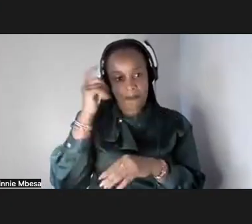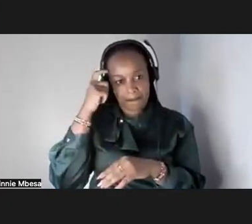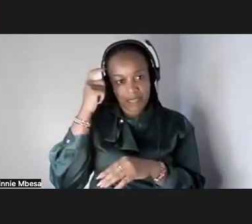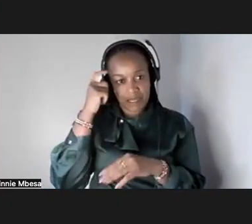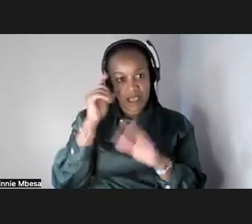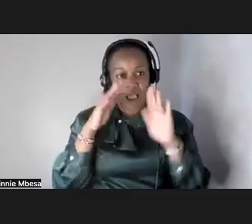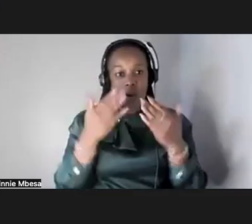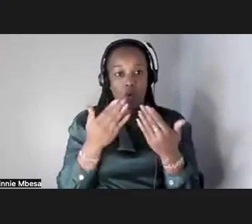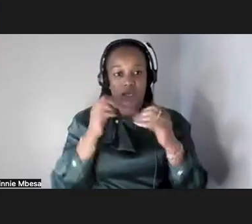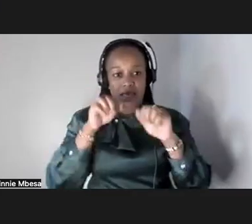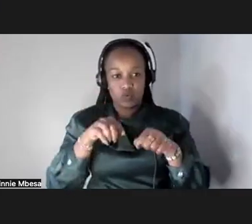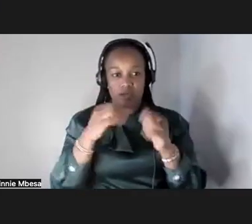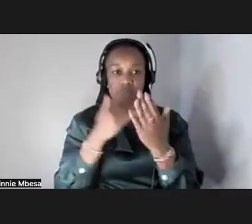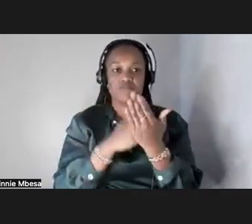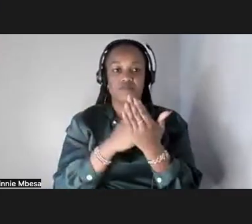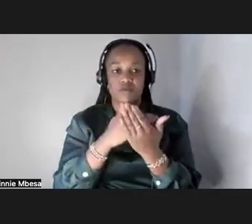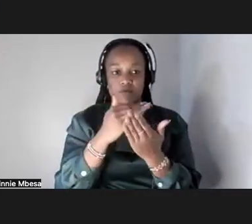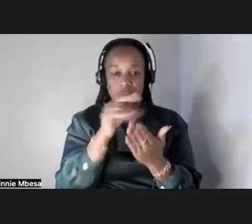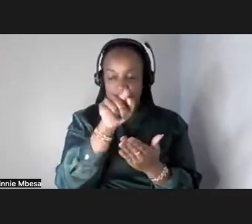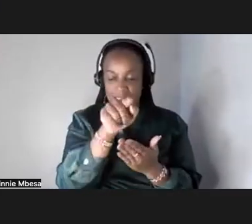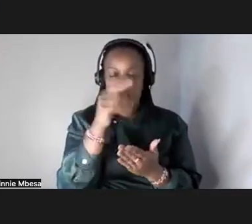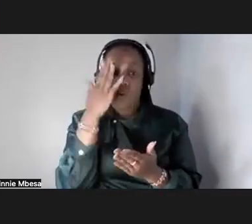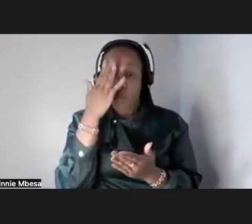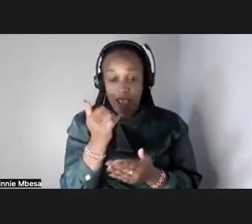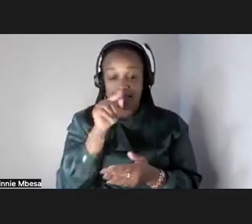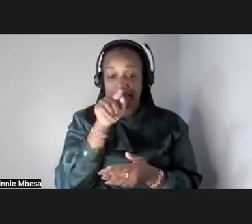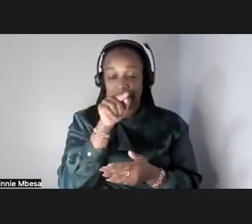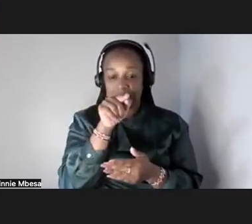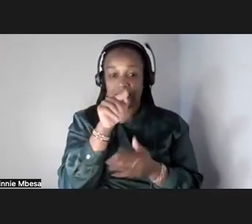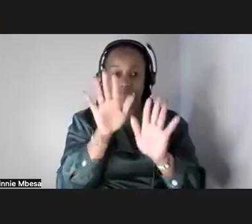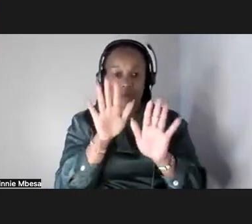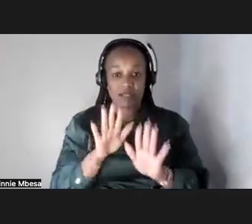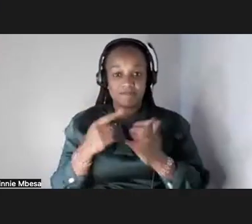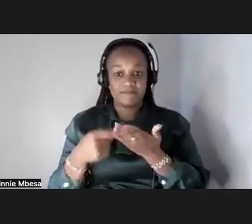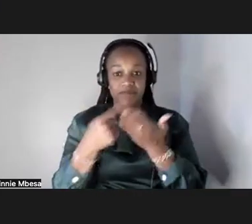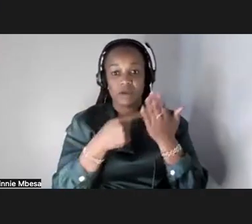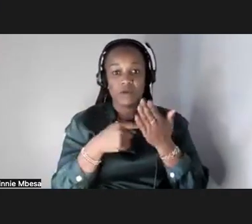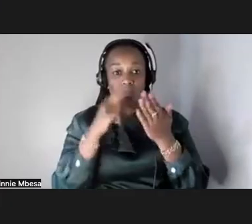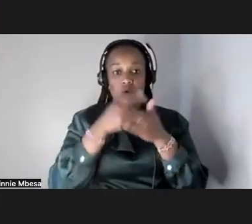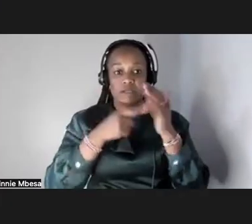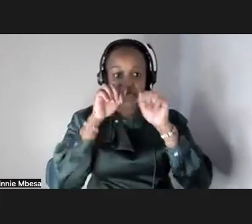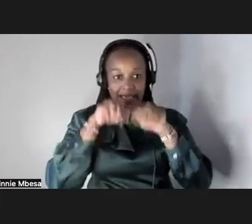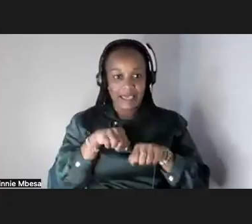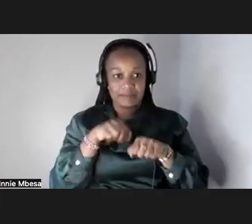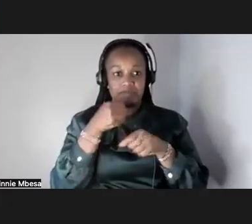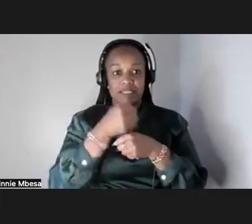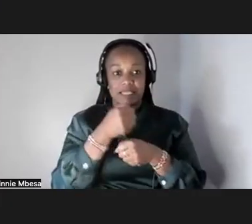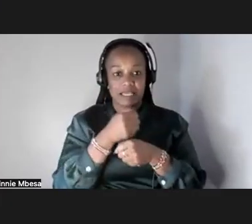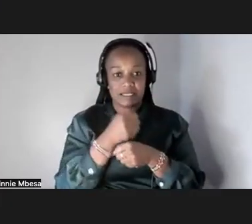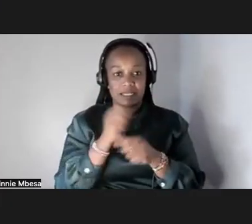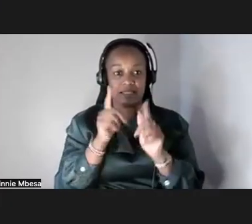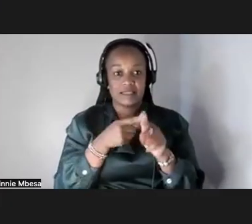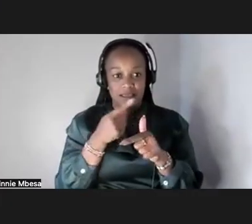This is such a great kind of innovation, the model health facility. What needs to be done to kind of scale this, and so that we can kind of use it in